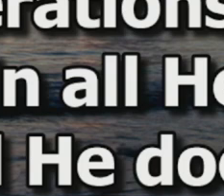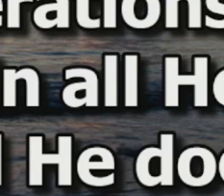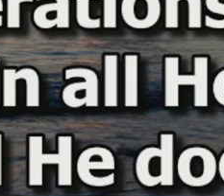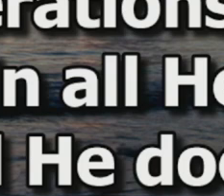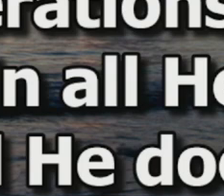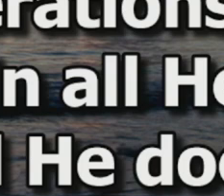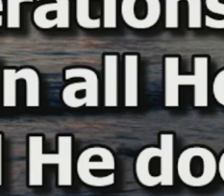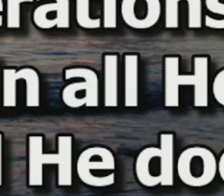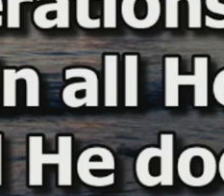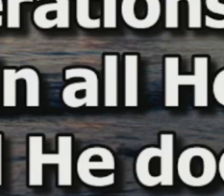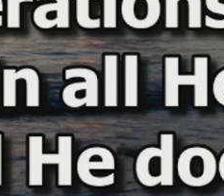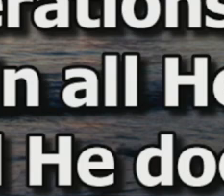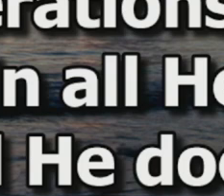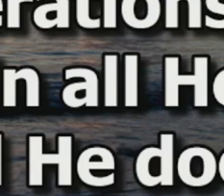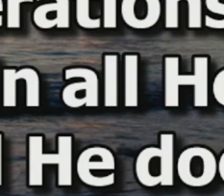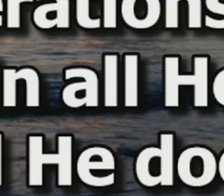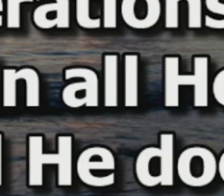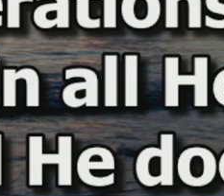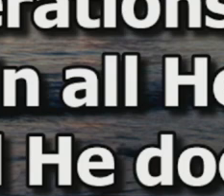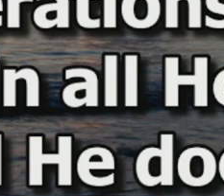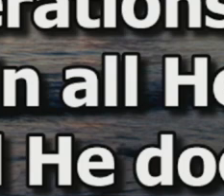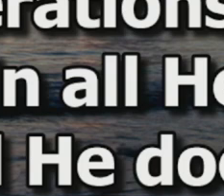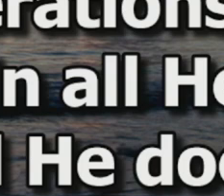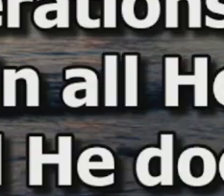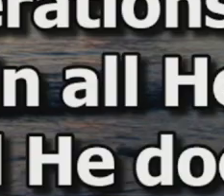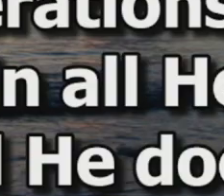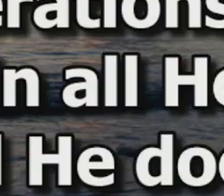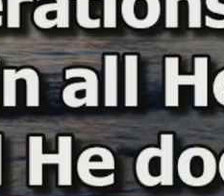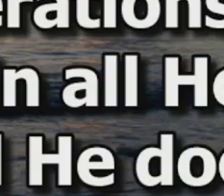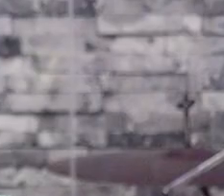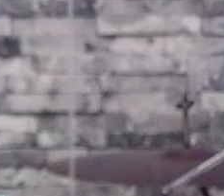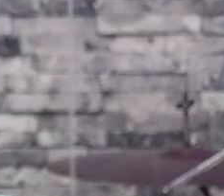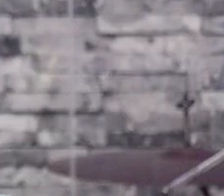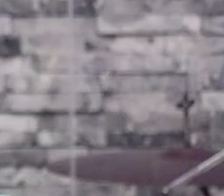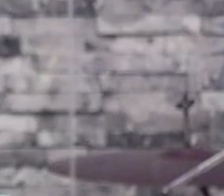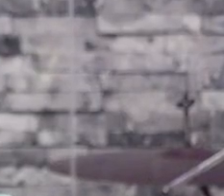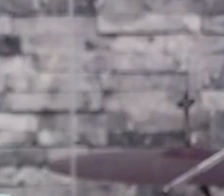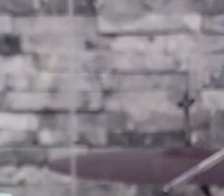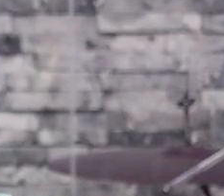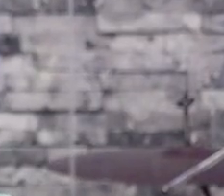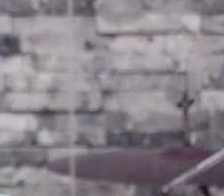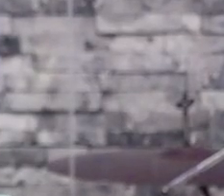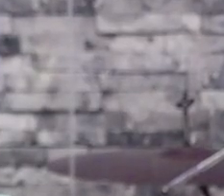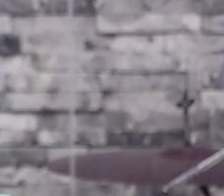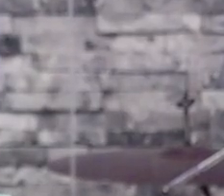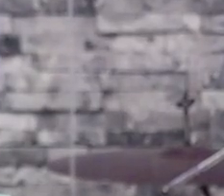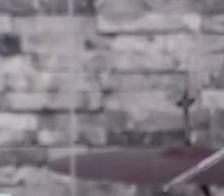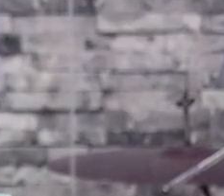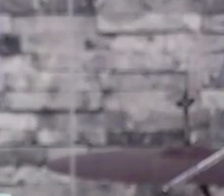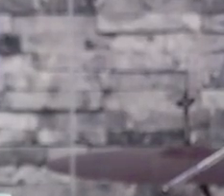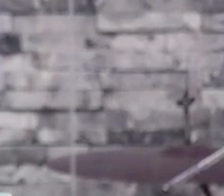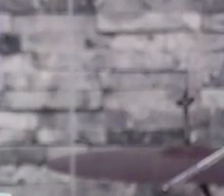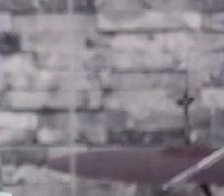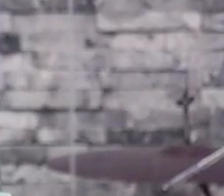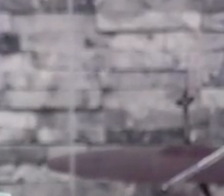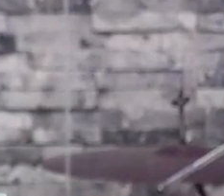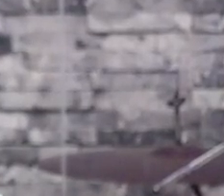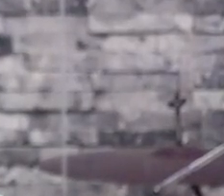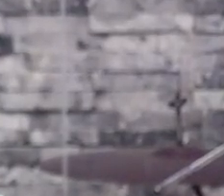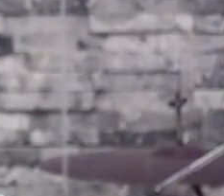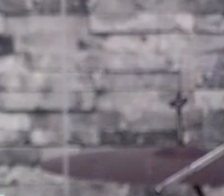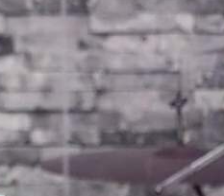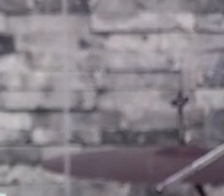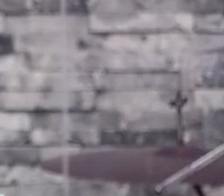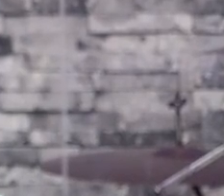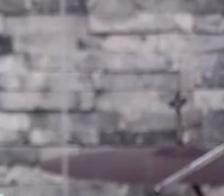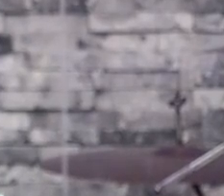hivyo mwisho wa siku ni kwamba sisi tuwe kama Kristo. Not just not just be church members. Tusikue tu watu wa kuja